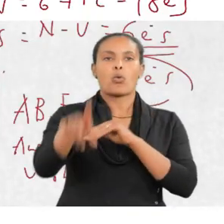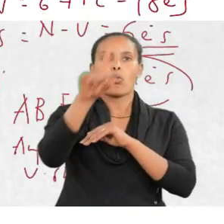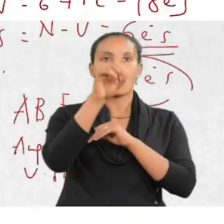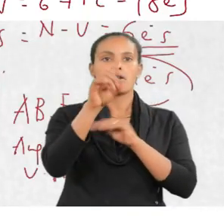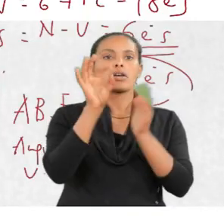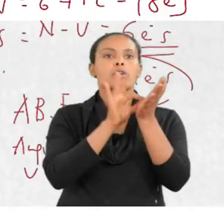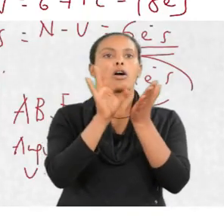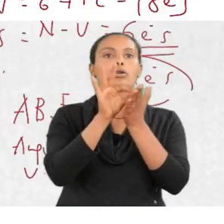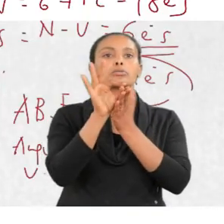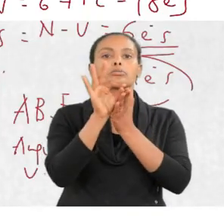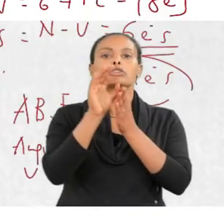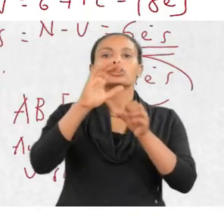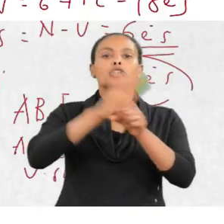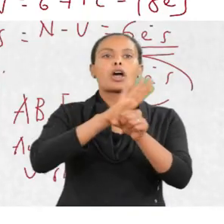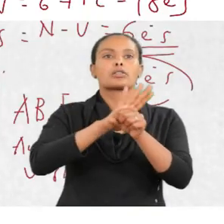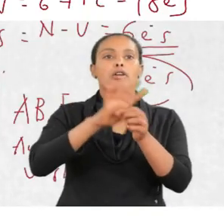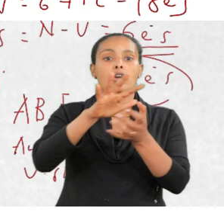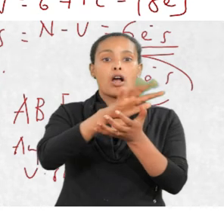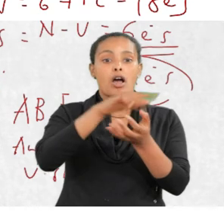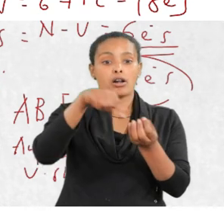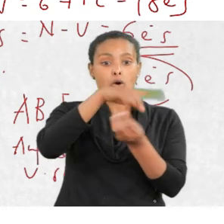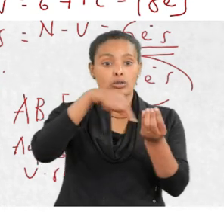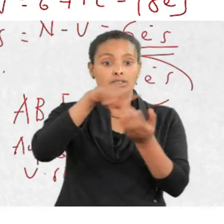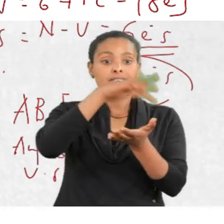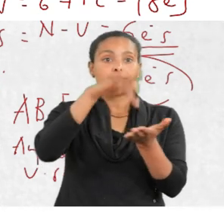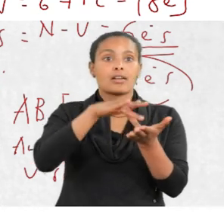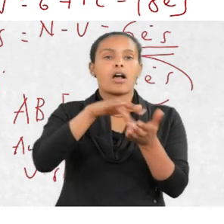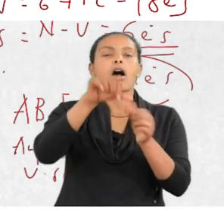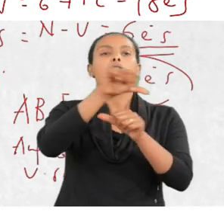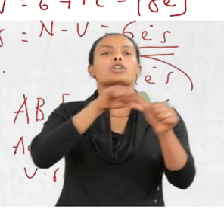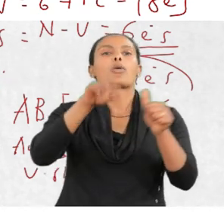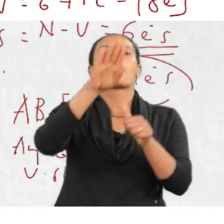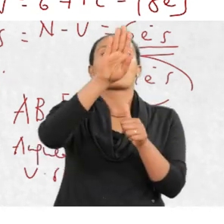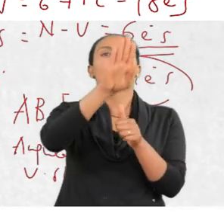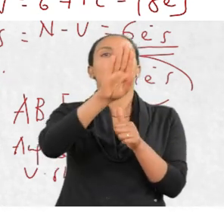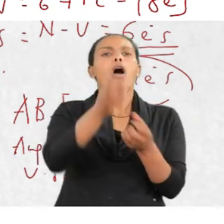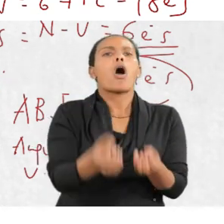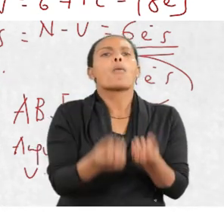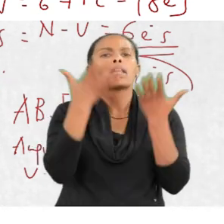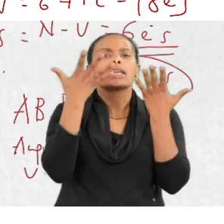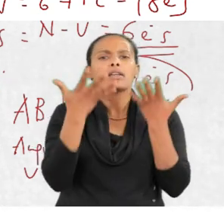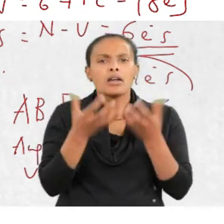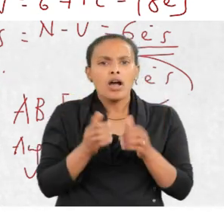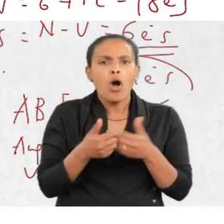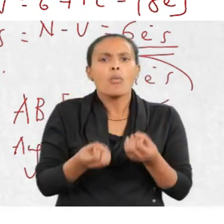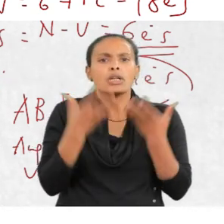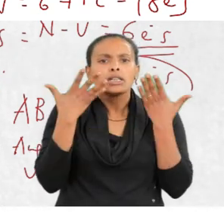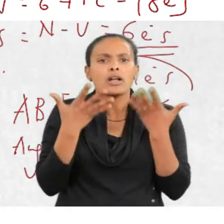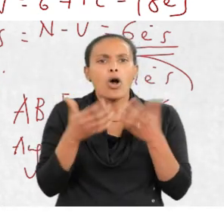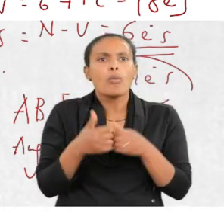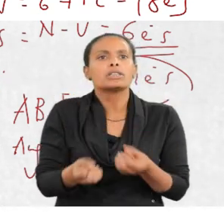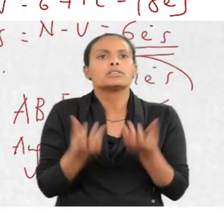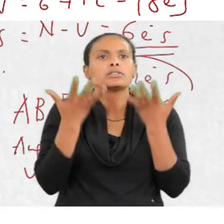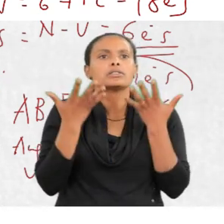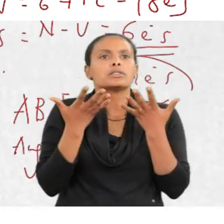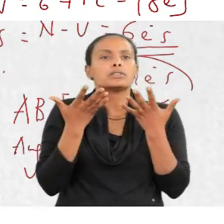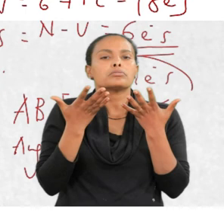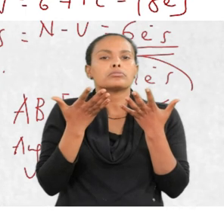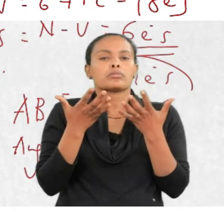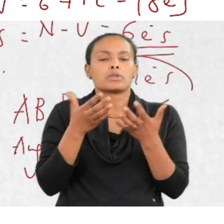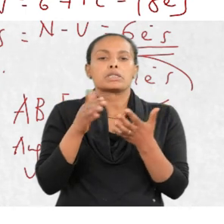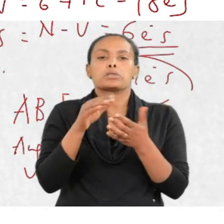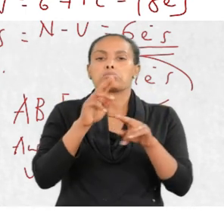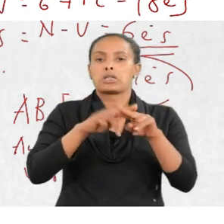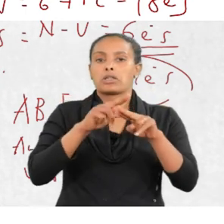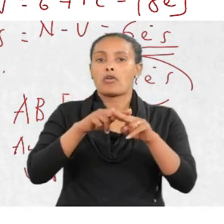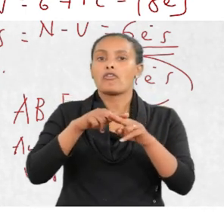Now count number of charge clouds around the central atom. Boron, how many? charge clouds are there, sets of electrons are